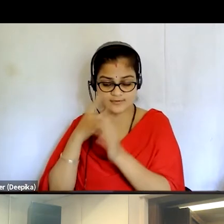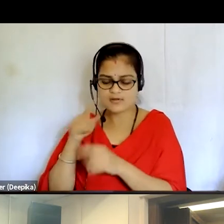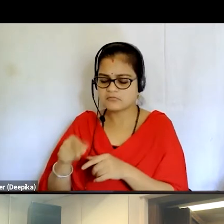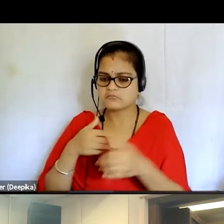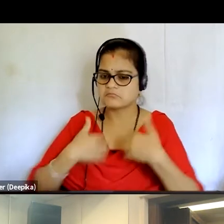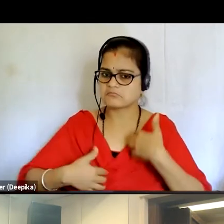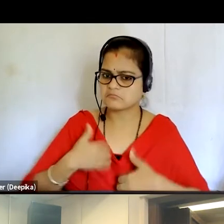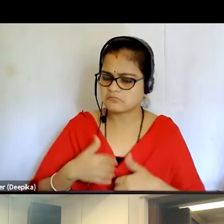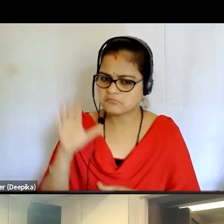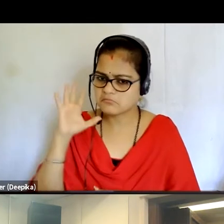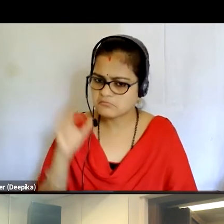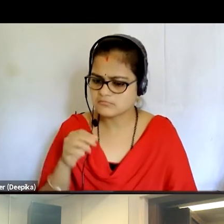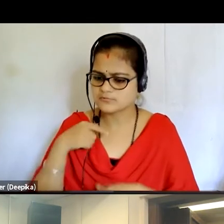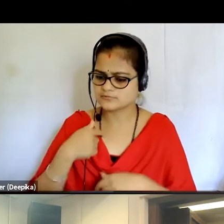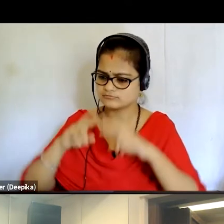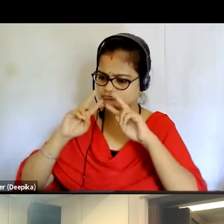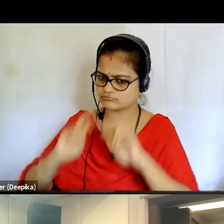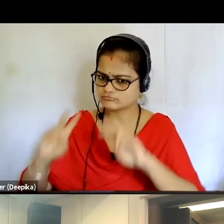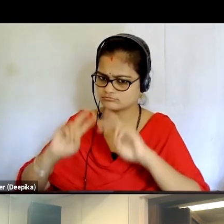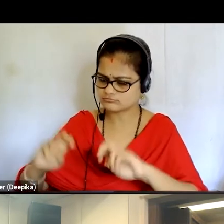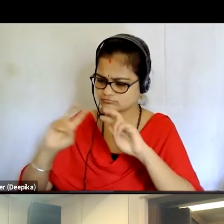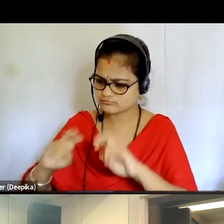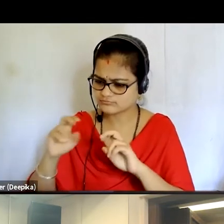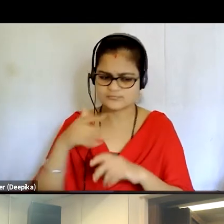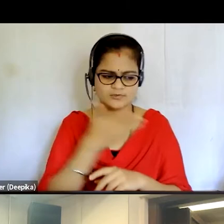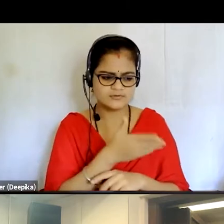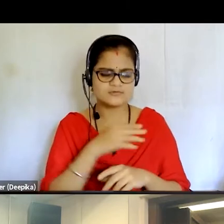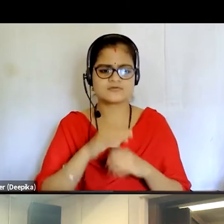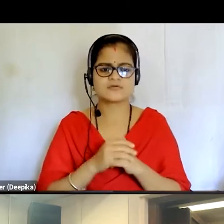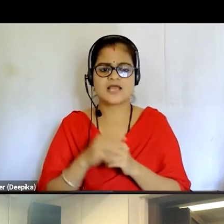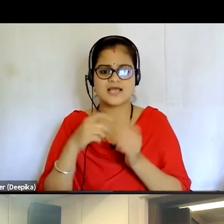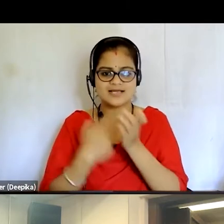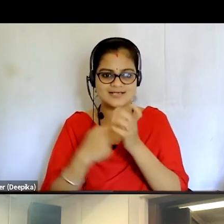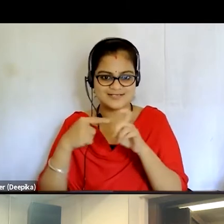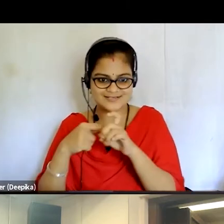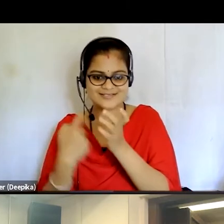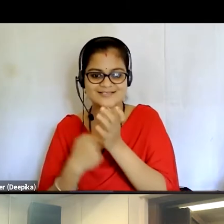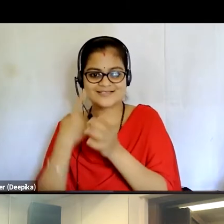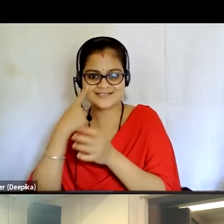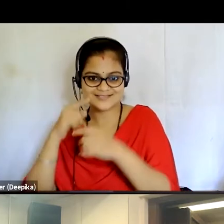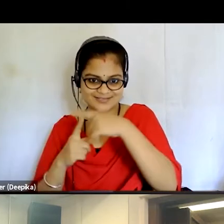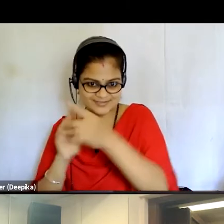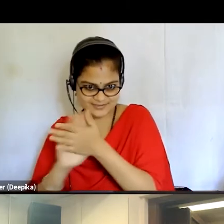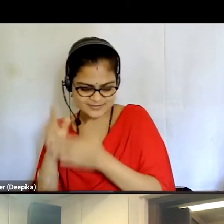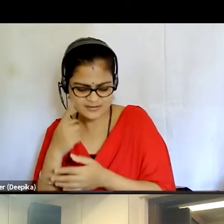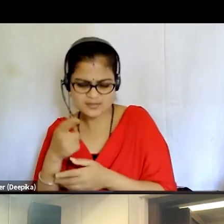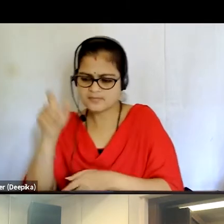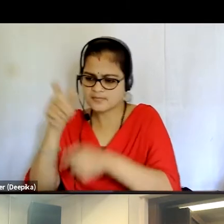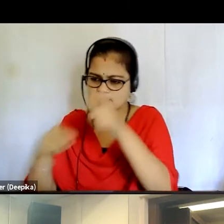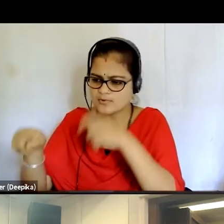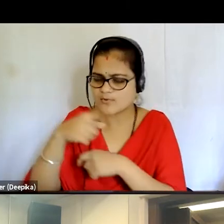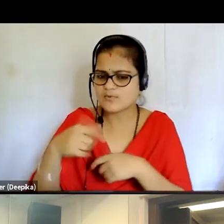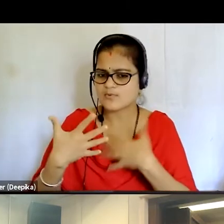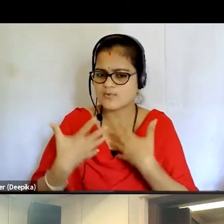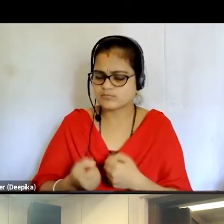when we commissioned research by an organization called Ririti, because we wanted to understand what people want and